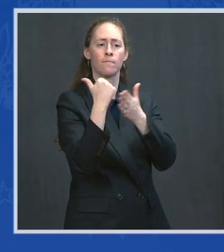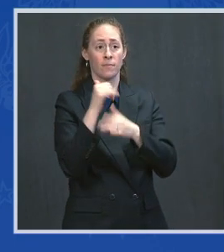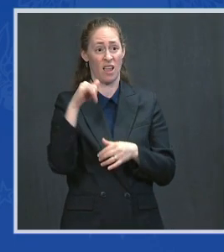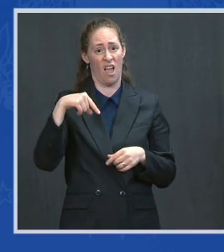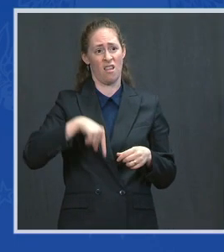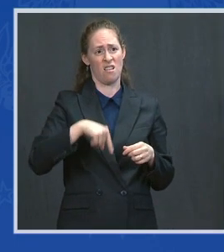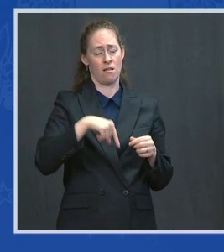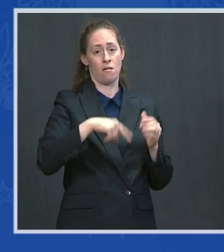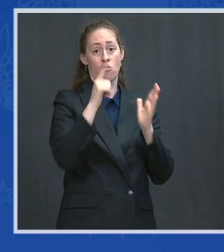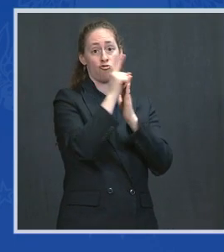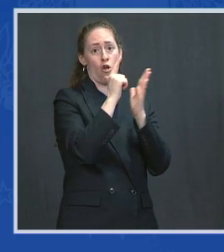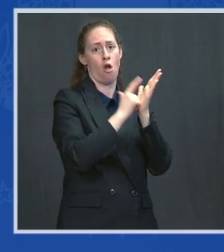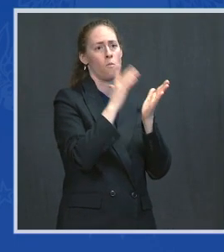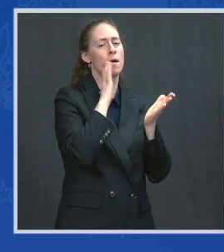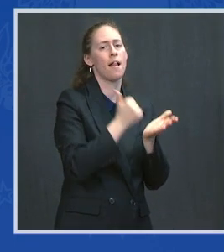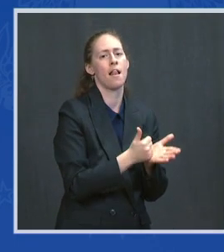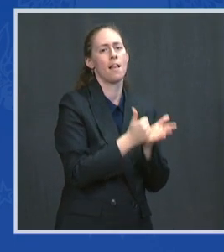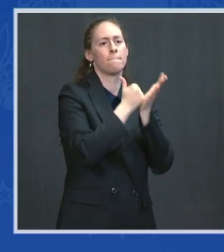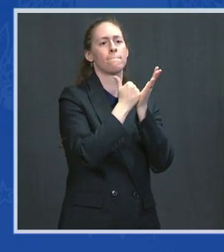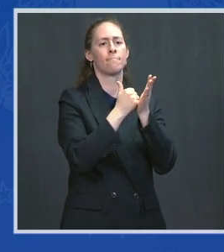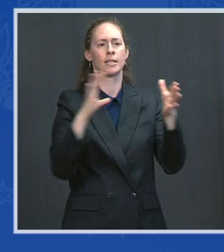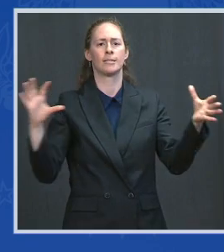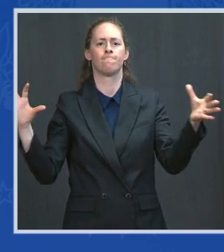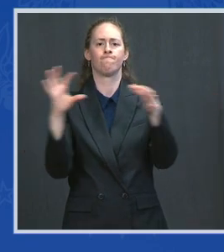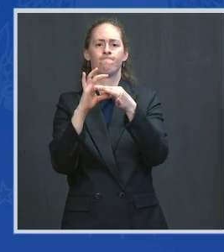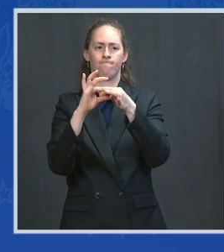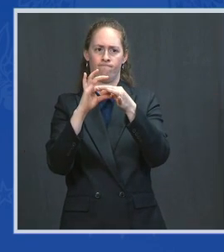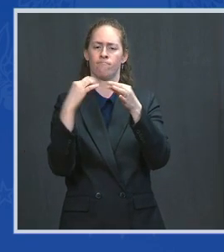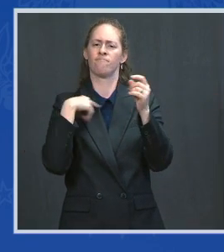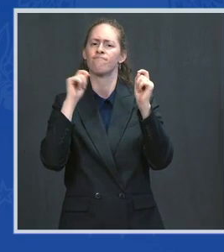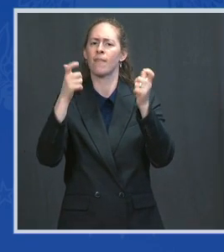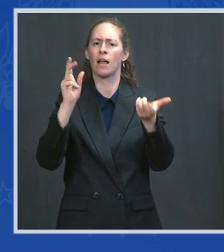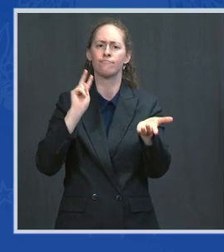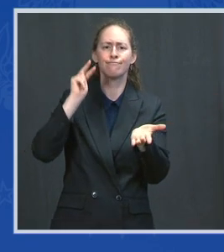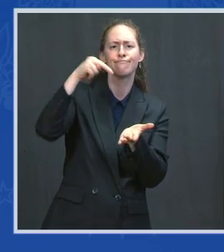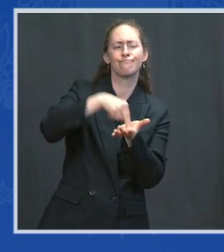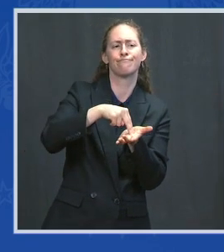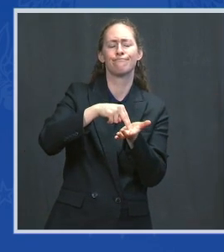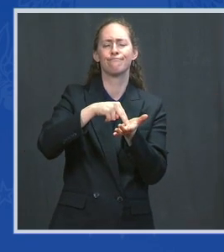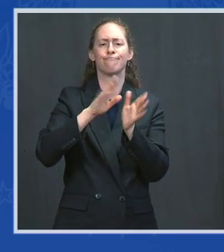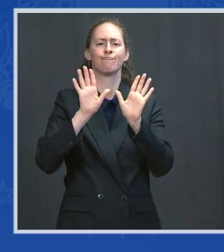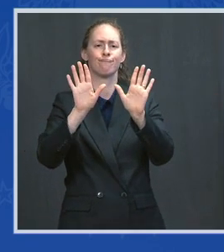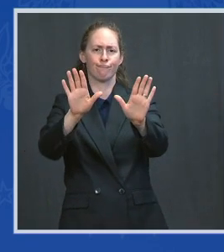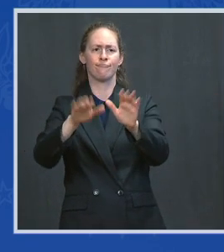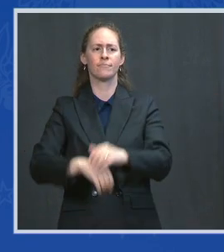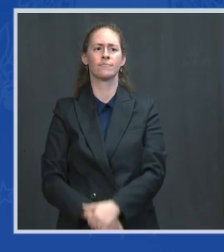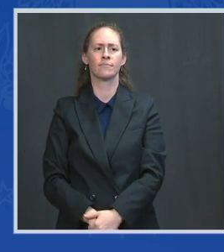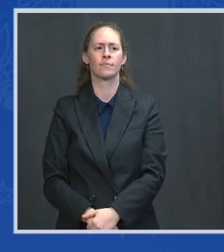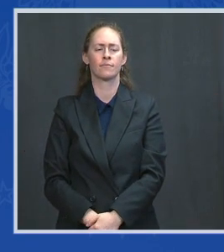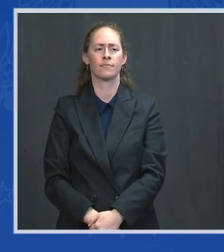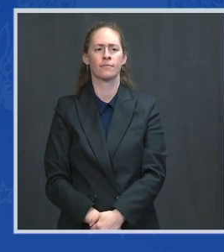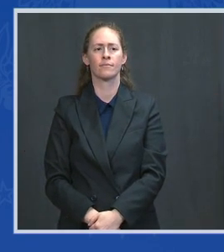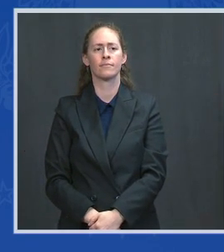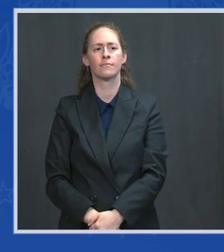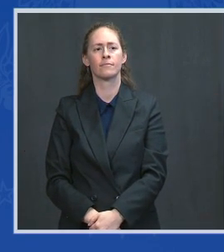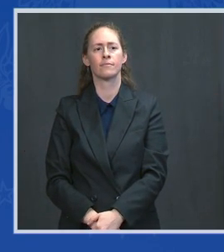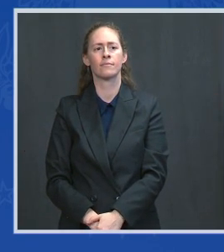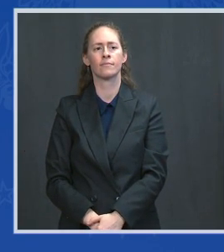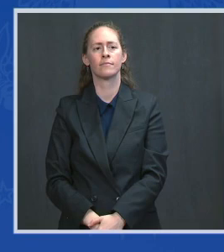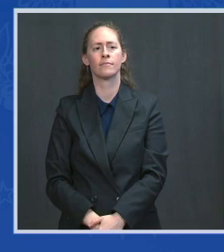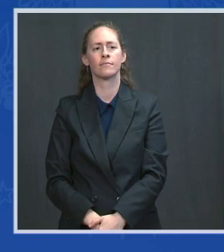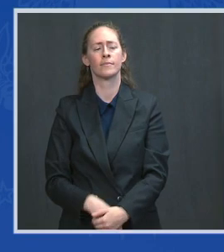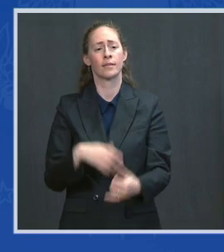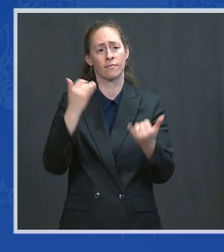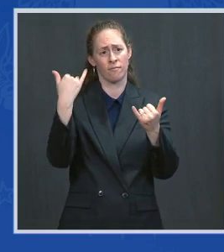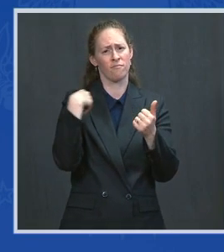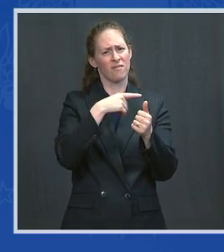administration is going to step up. Right now, this is a critical problem of hate crimes being underreported.